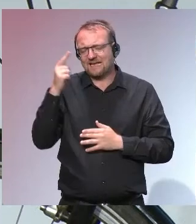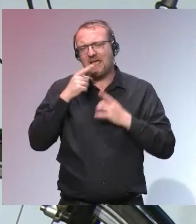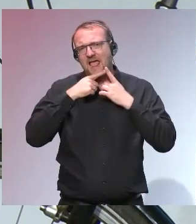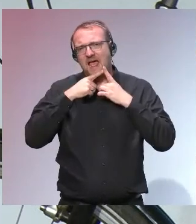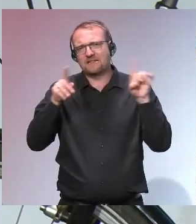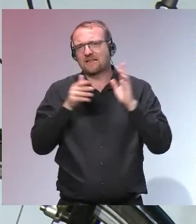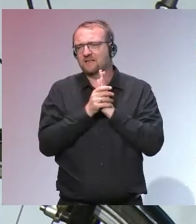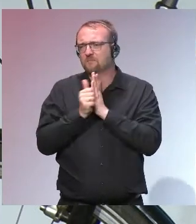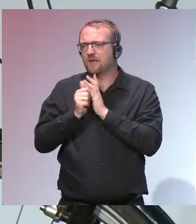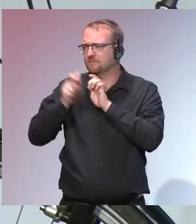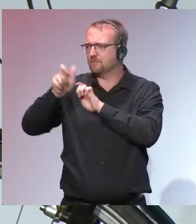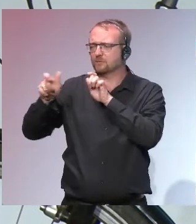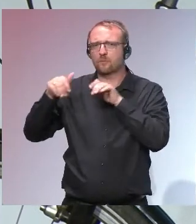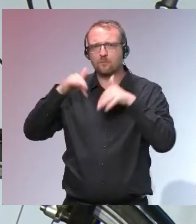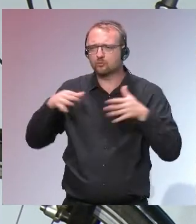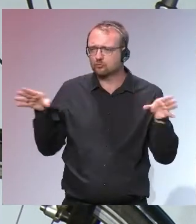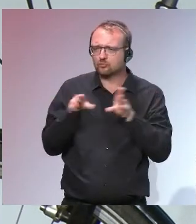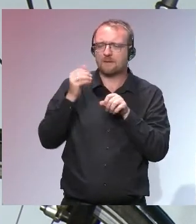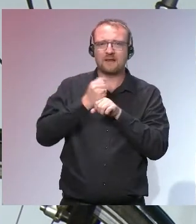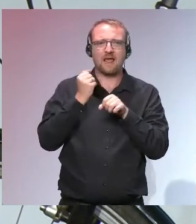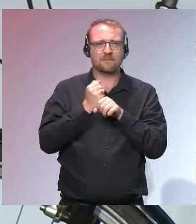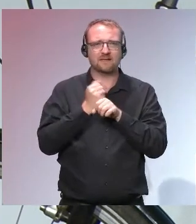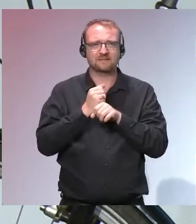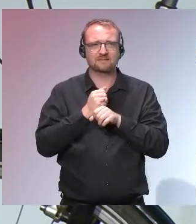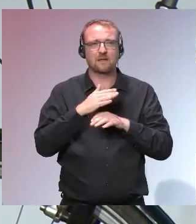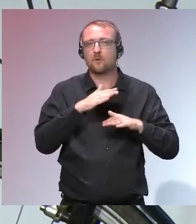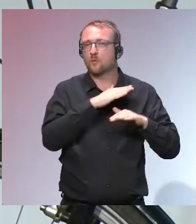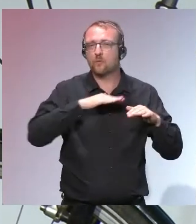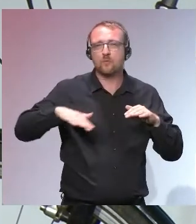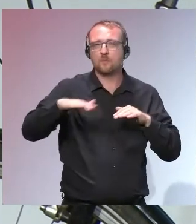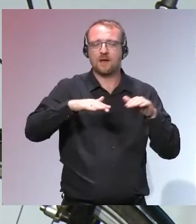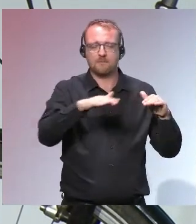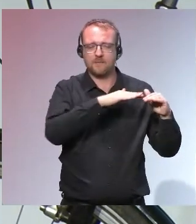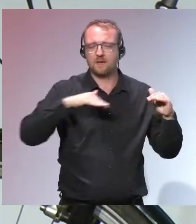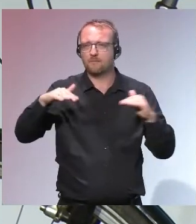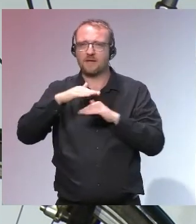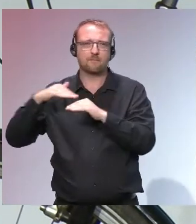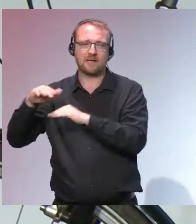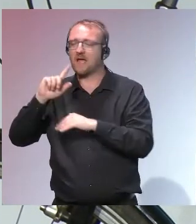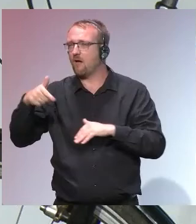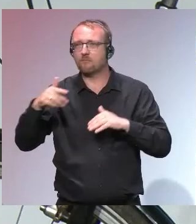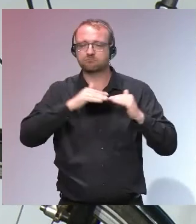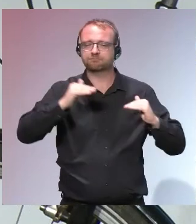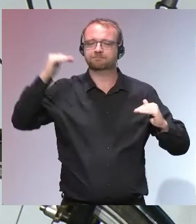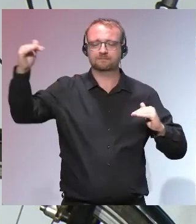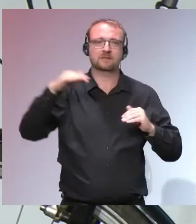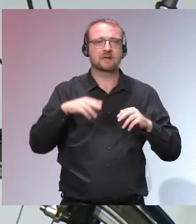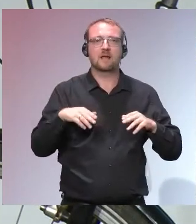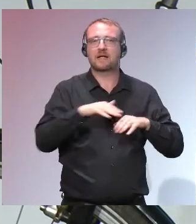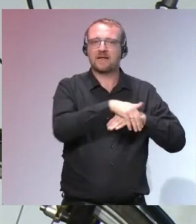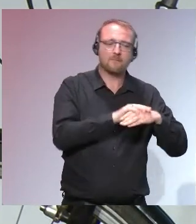at local level, within municipalities, provincial governments, national governments. So you need to be talking to